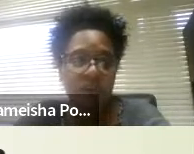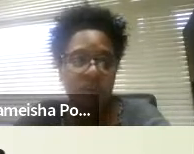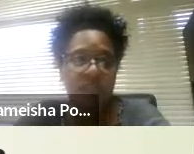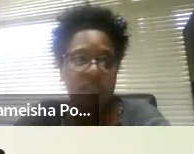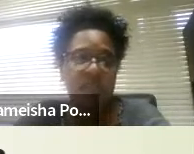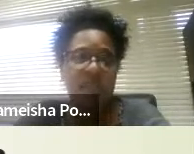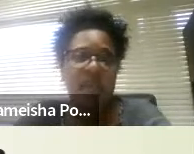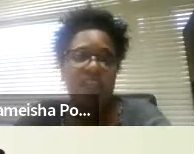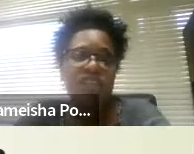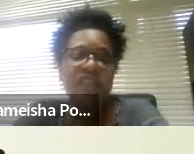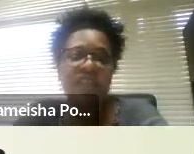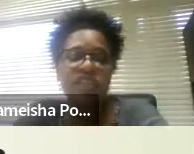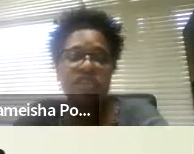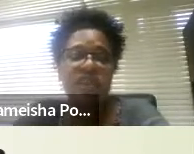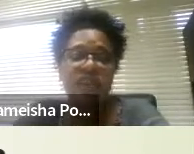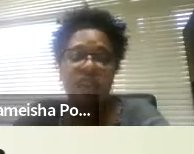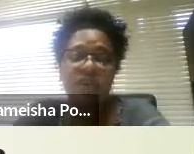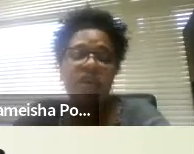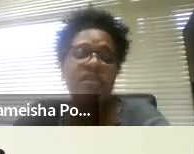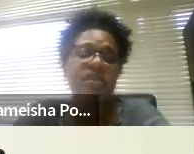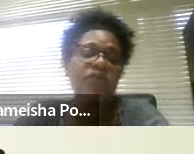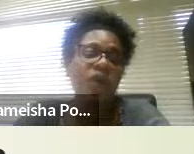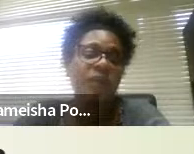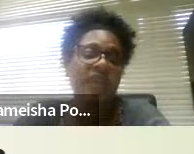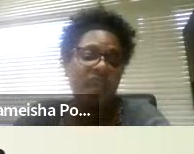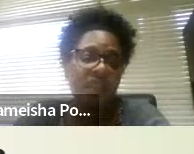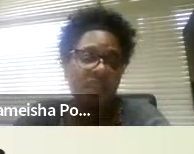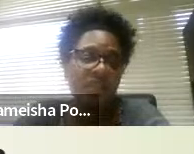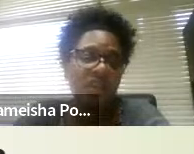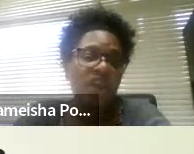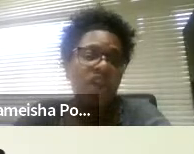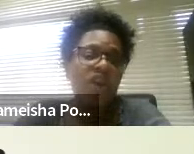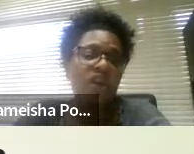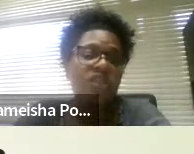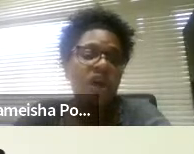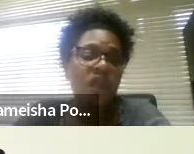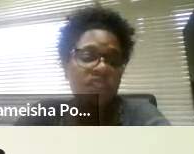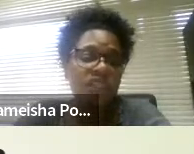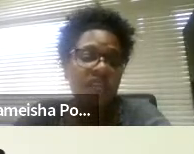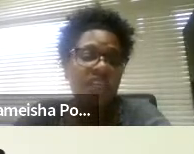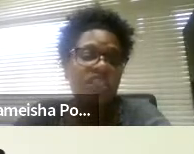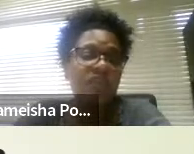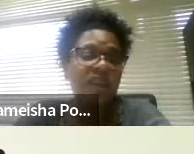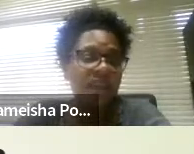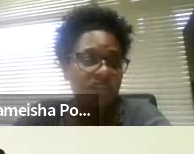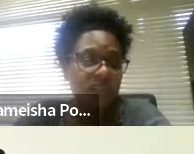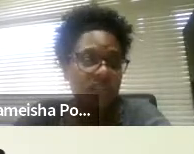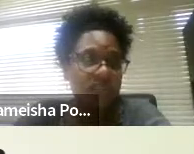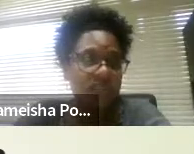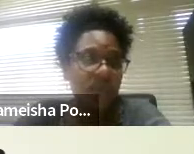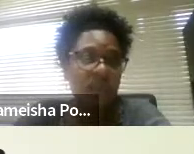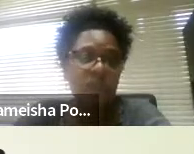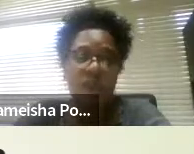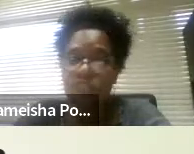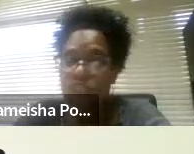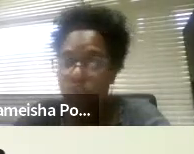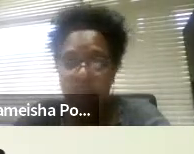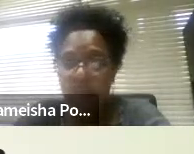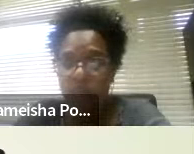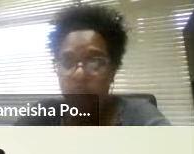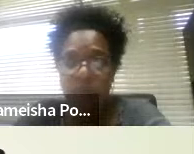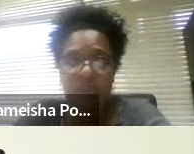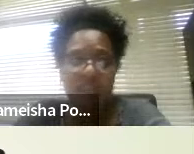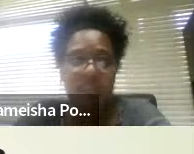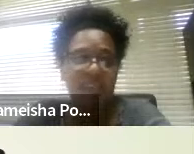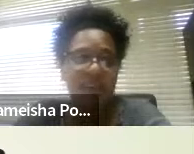physical therapist, and she lectures in the areas of public health, gynecology, and geriatrics. I'm not sure